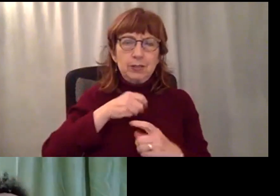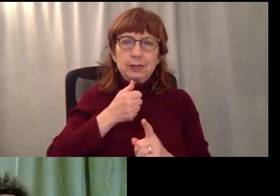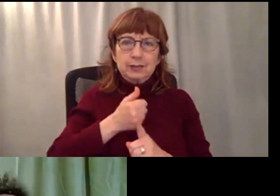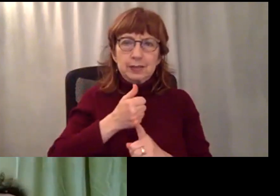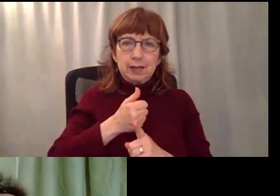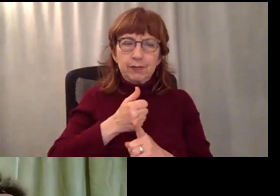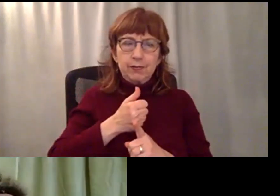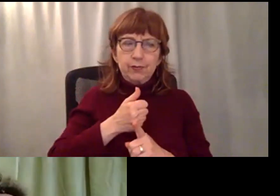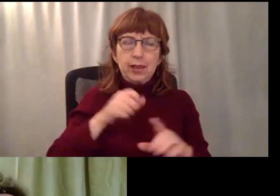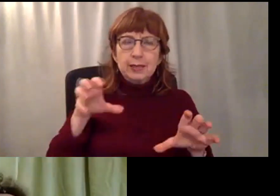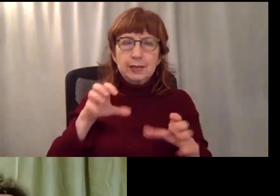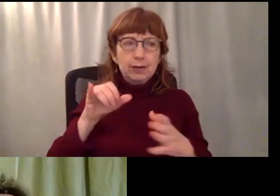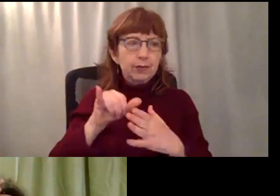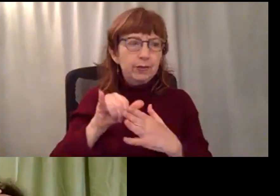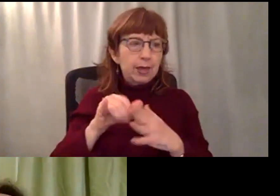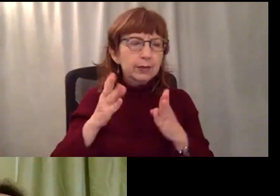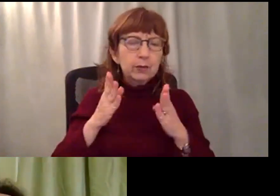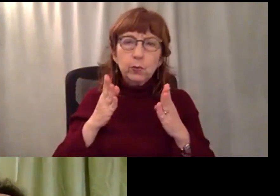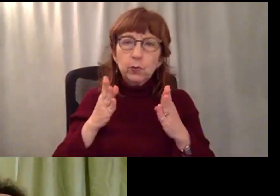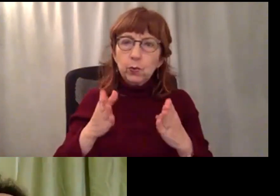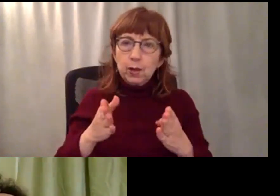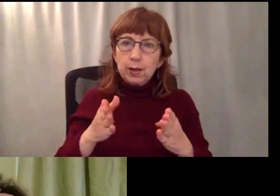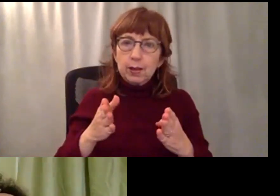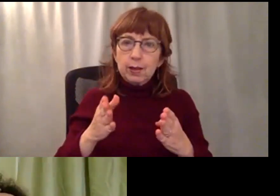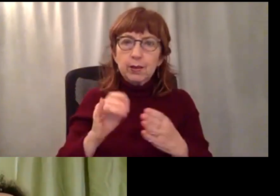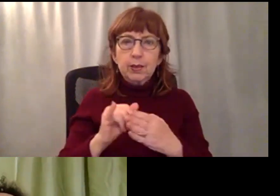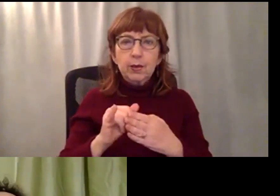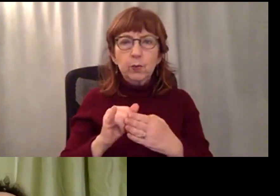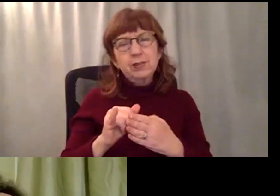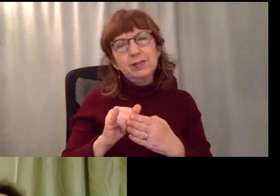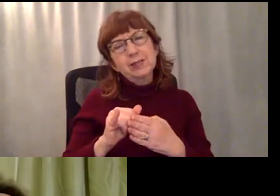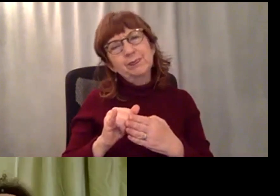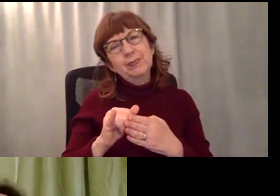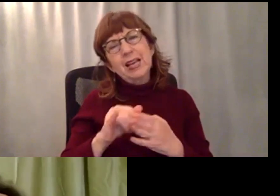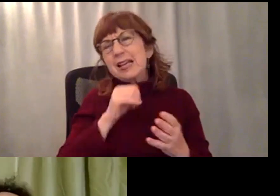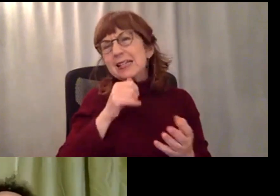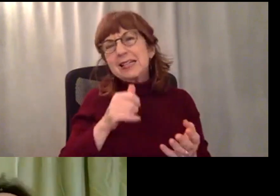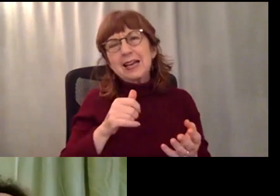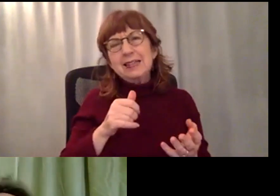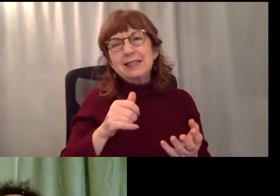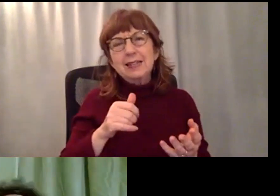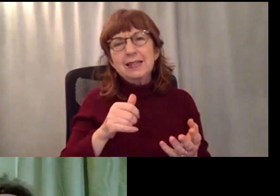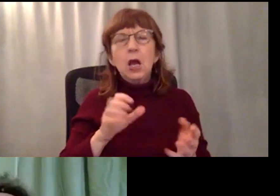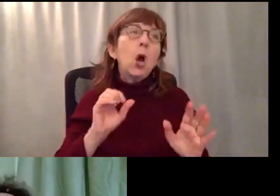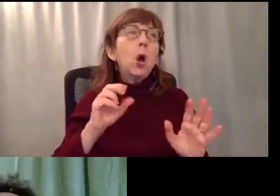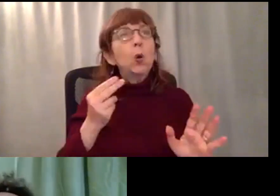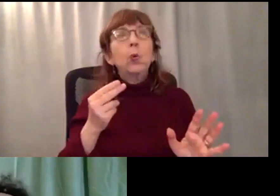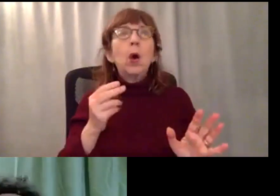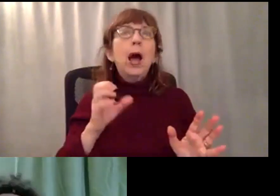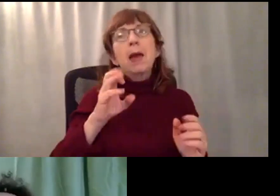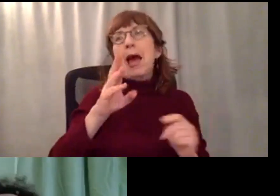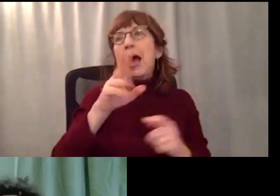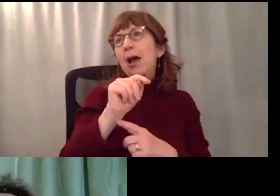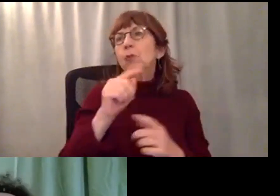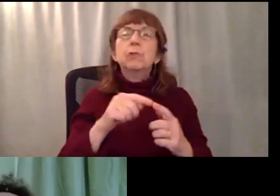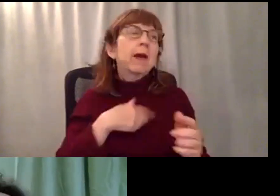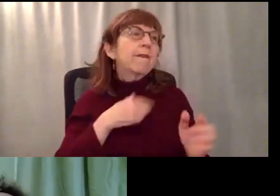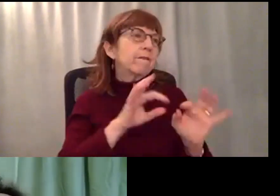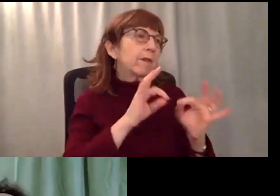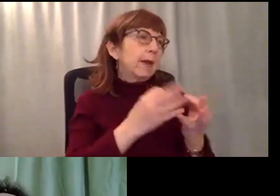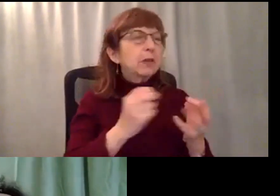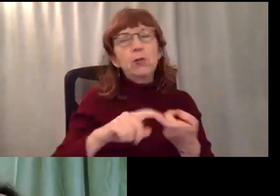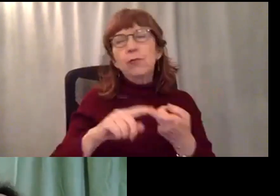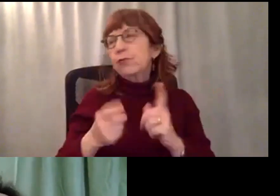way that was you know, not just necessarily like, oh, I'm just out to my family or out to friends or out to